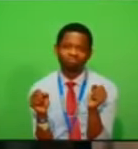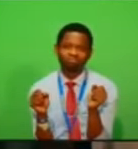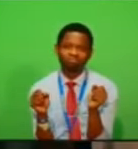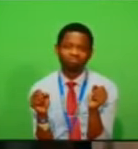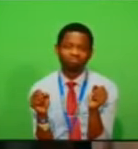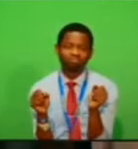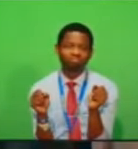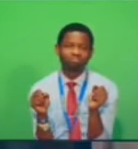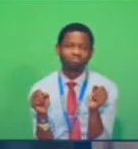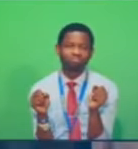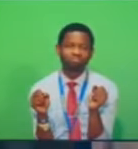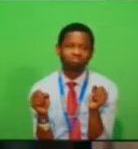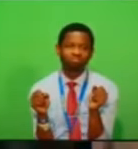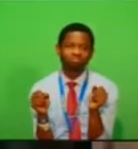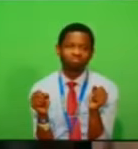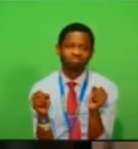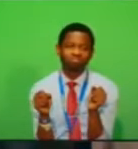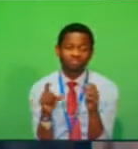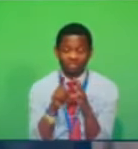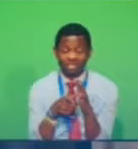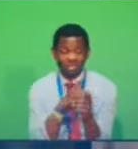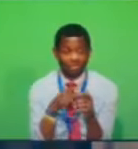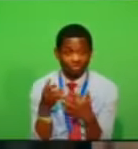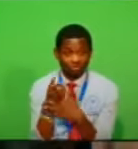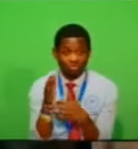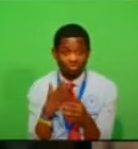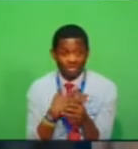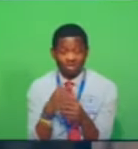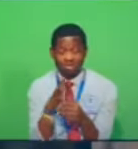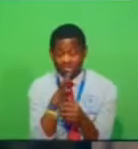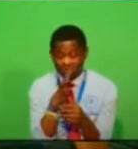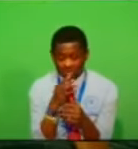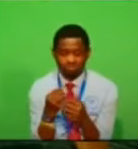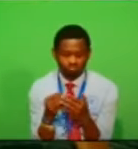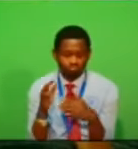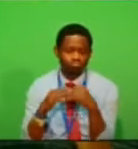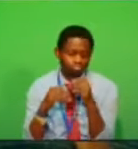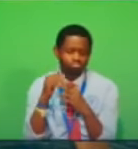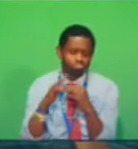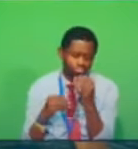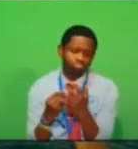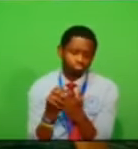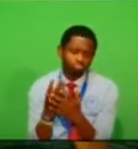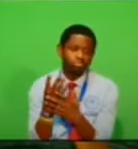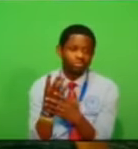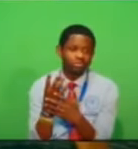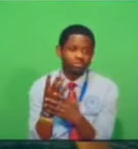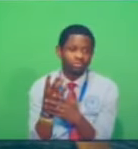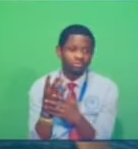And the Lord, through my mother, burned me up. Then the